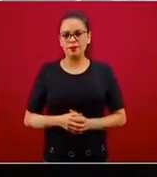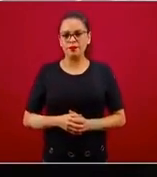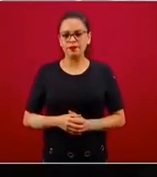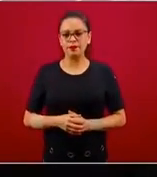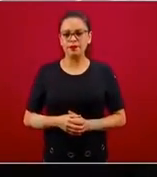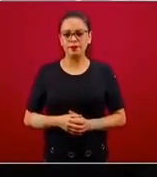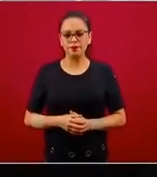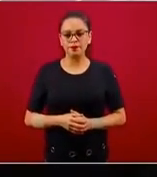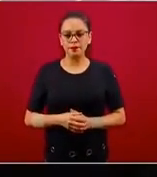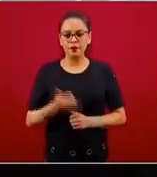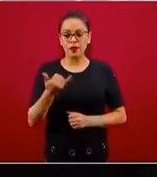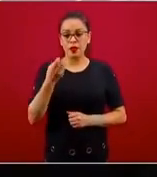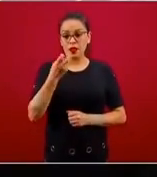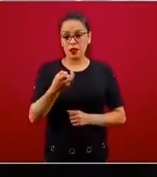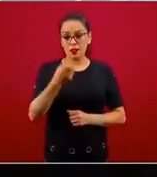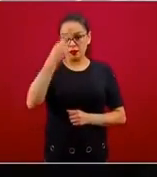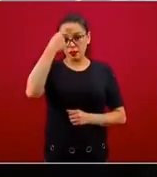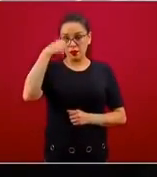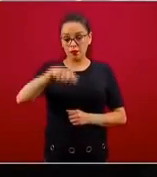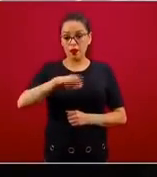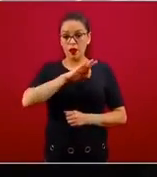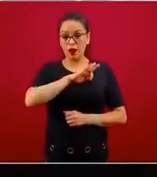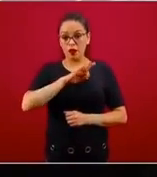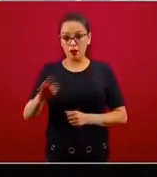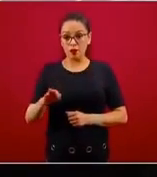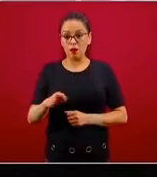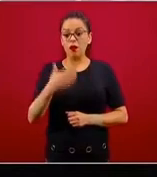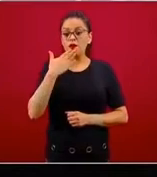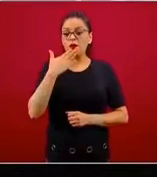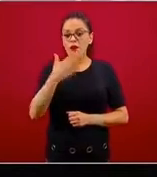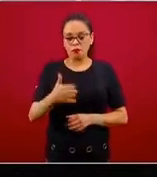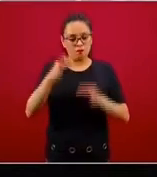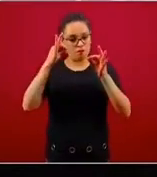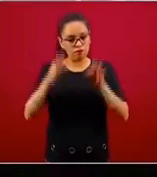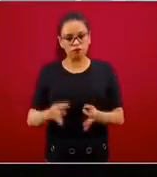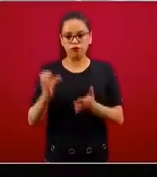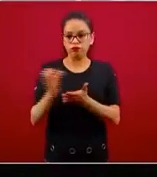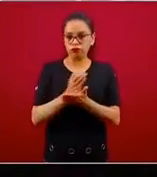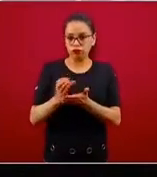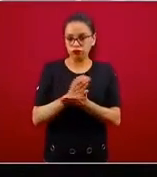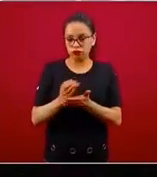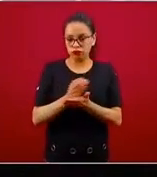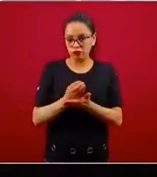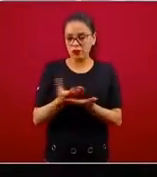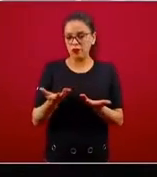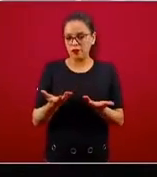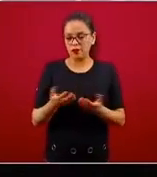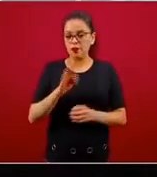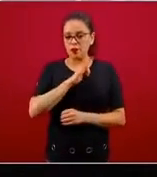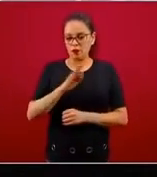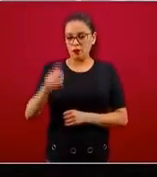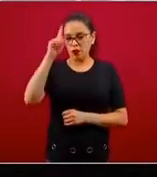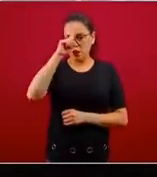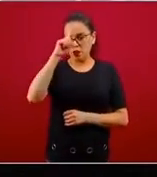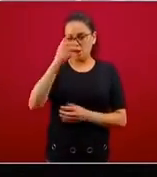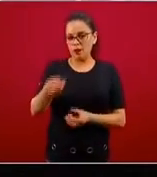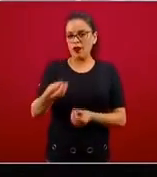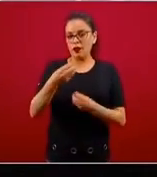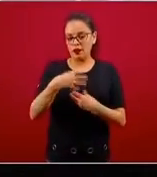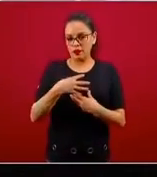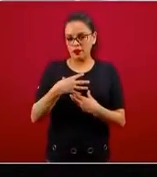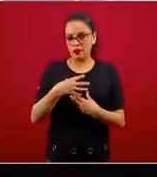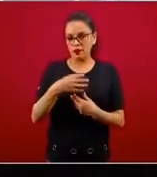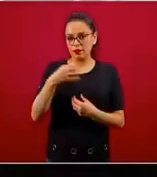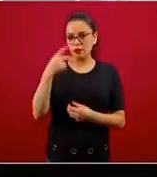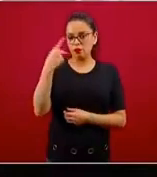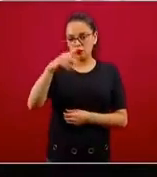para virus? que sea ideal y sea seguro y How can curativo? we Y find además eficaz. something Si pudiera safe, comentarnos efficient, sobre esto y